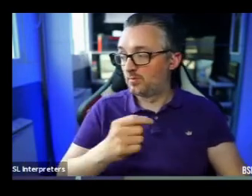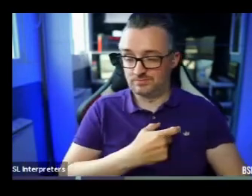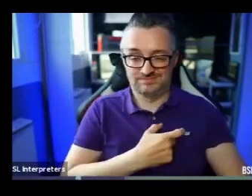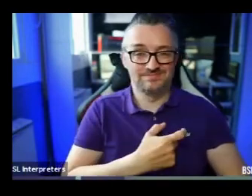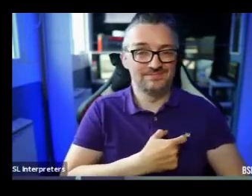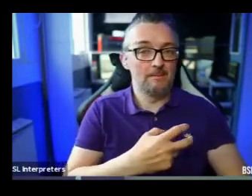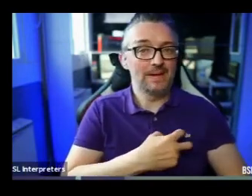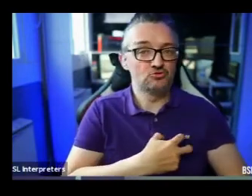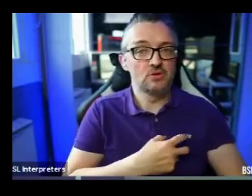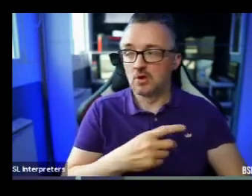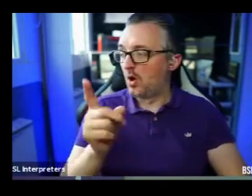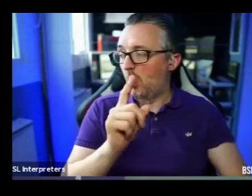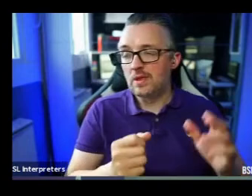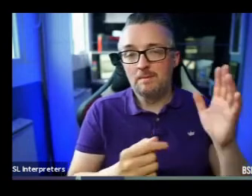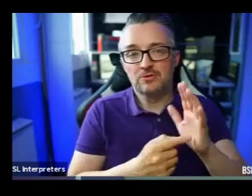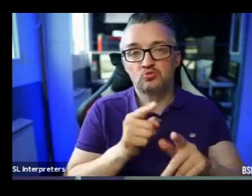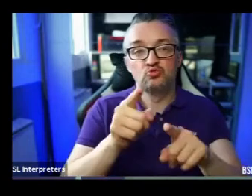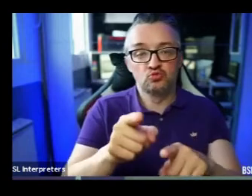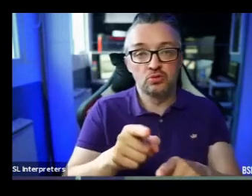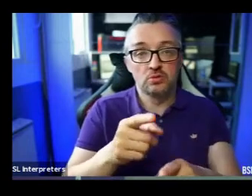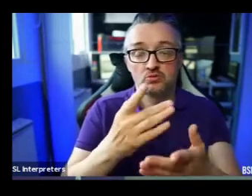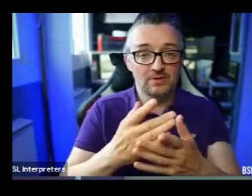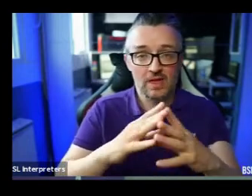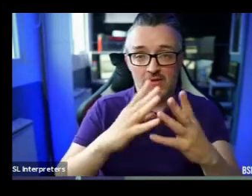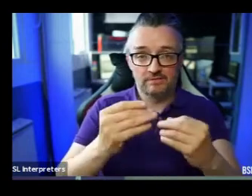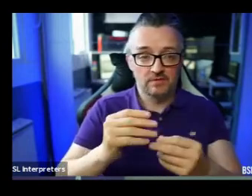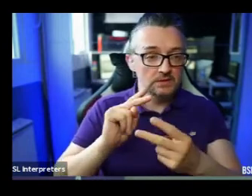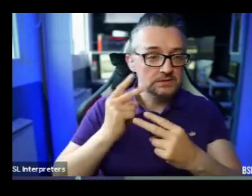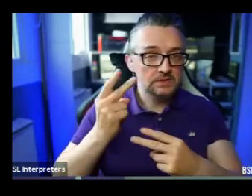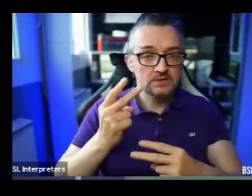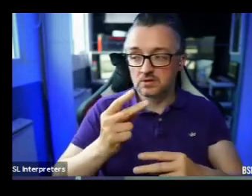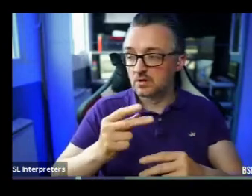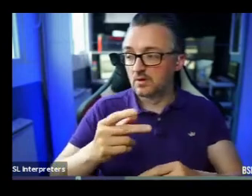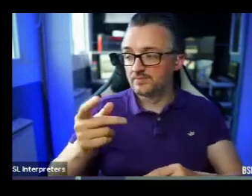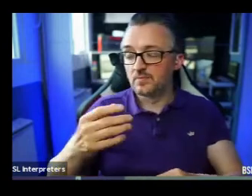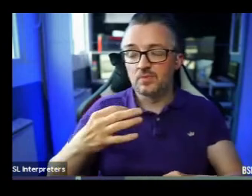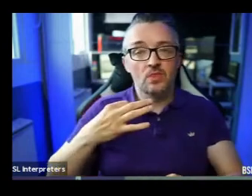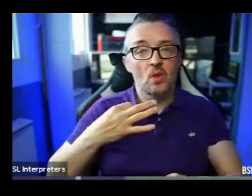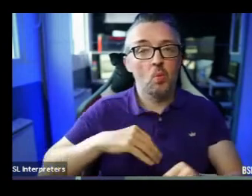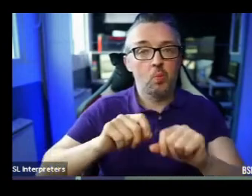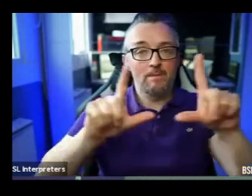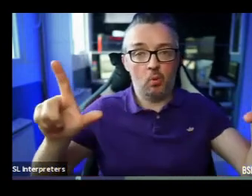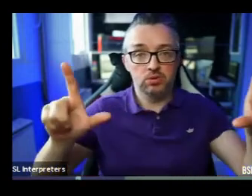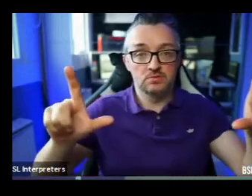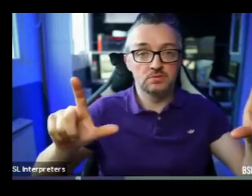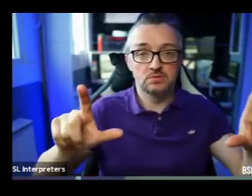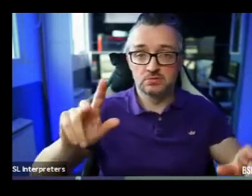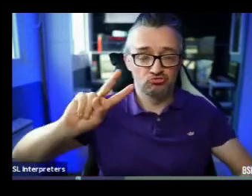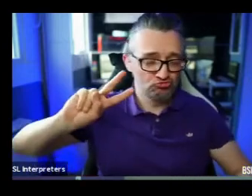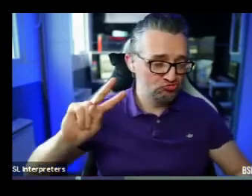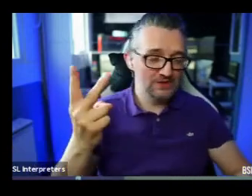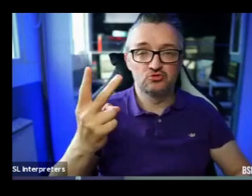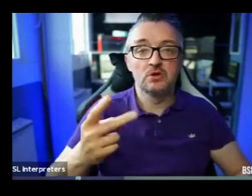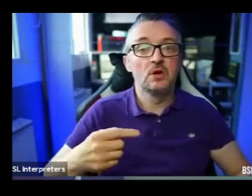this says what matters to you in Norwegian, flipped a whole nursing home whiteboard. And I visited here